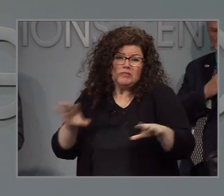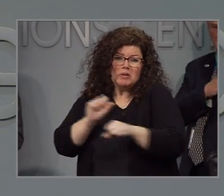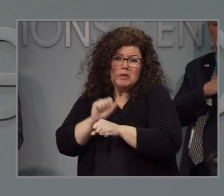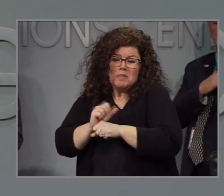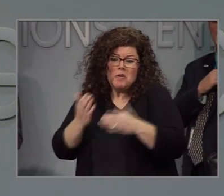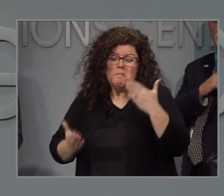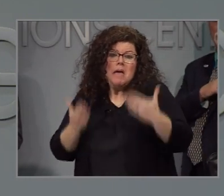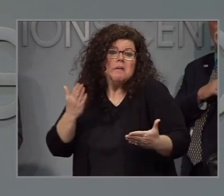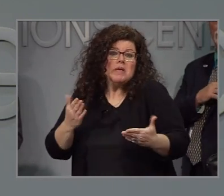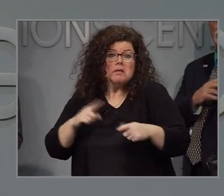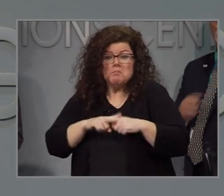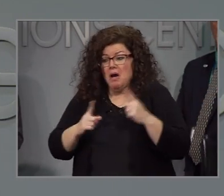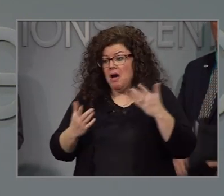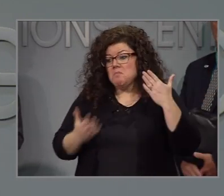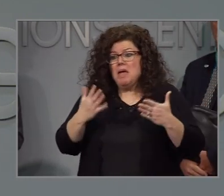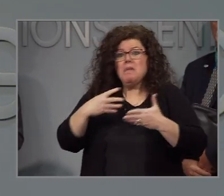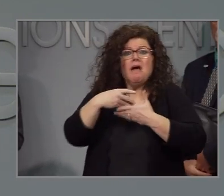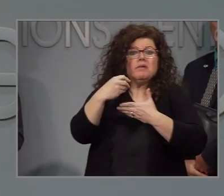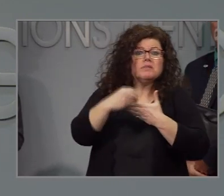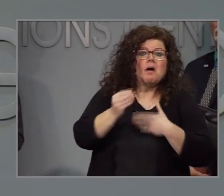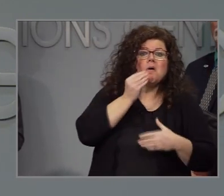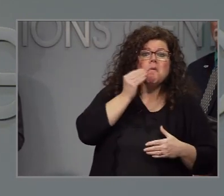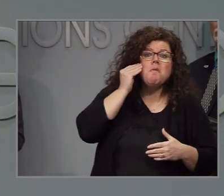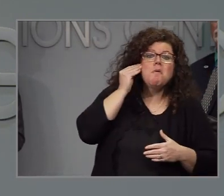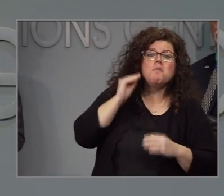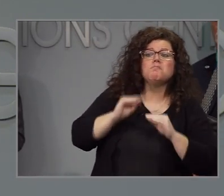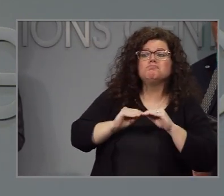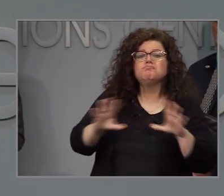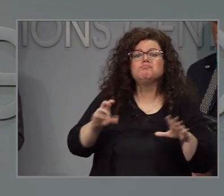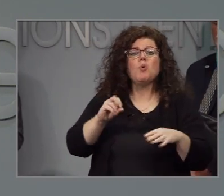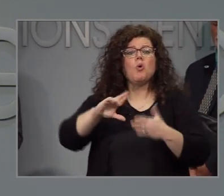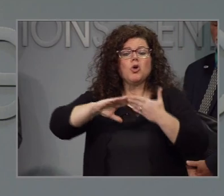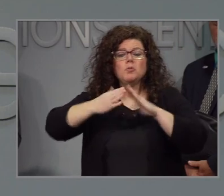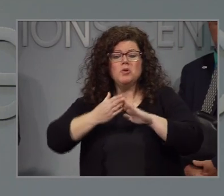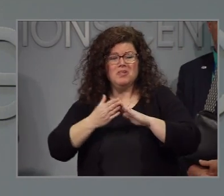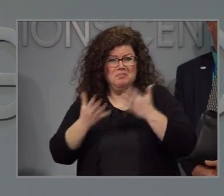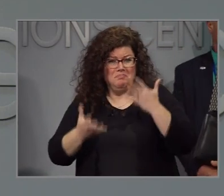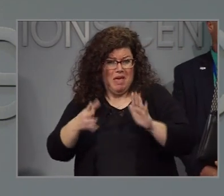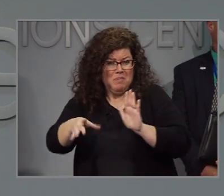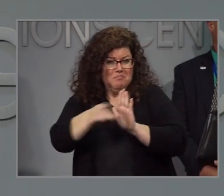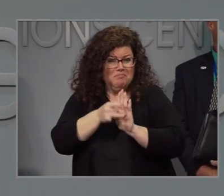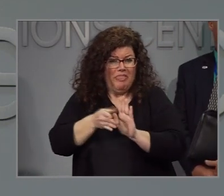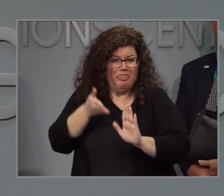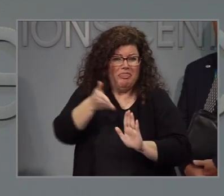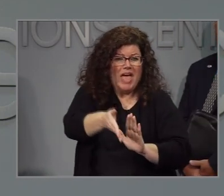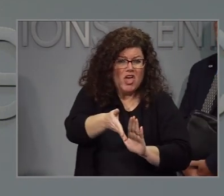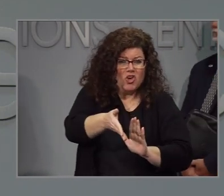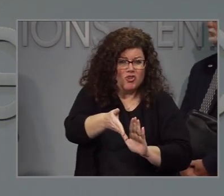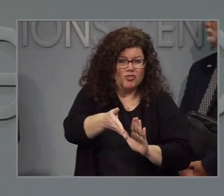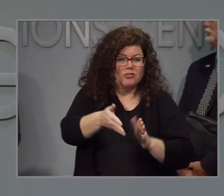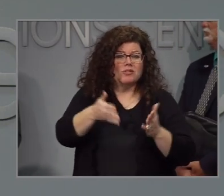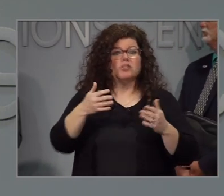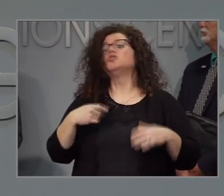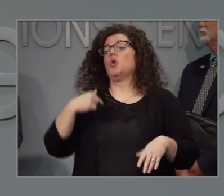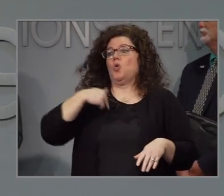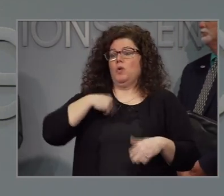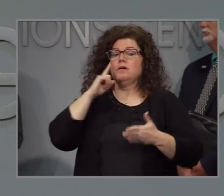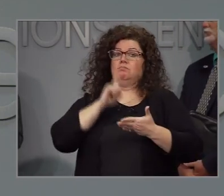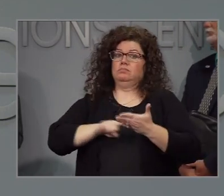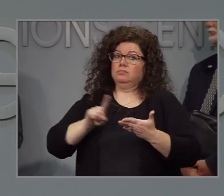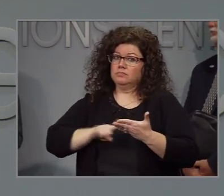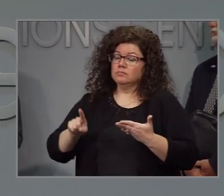also could be just transmitted in our local communities. What we want to be sure is that when folks are going to